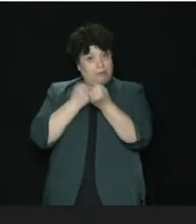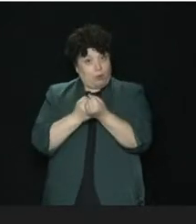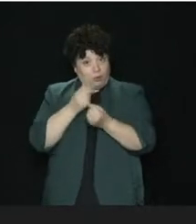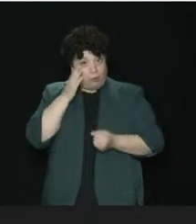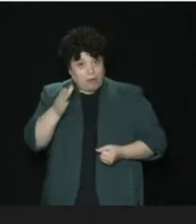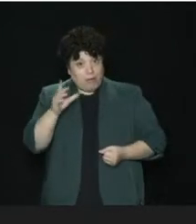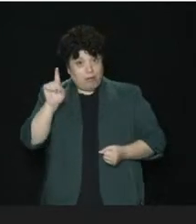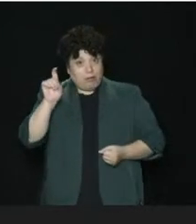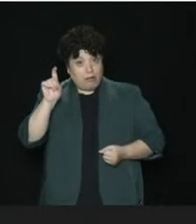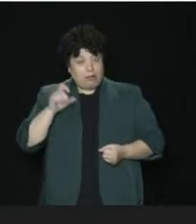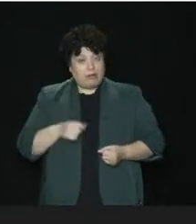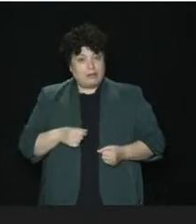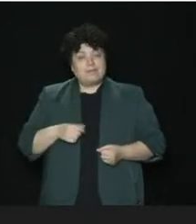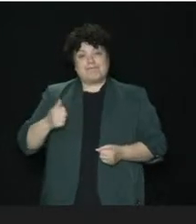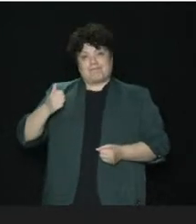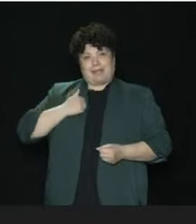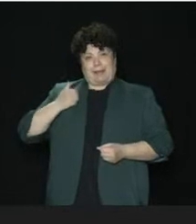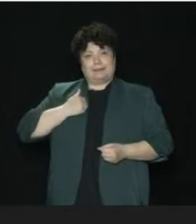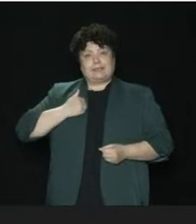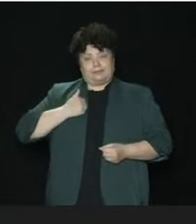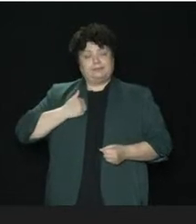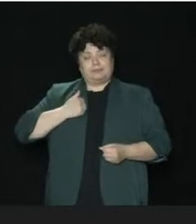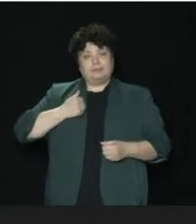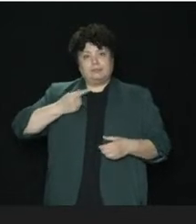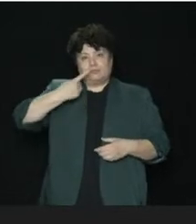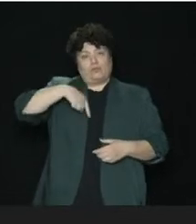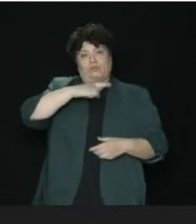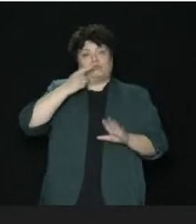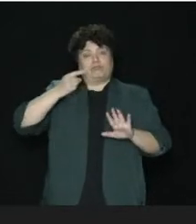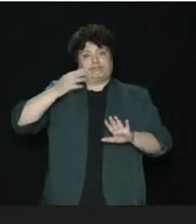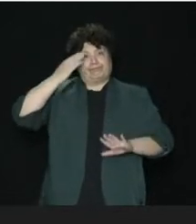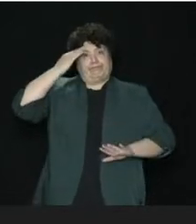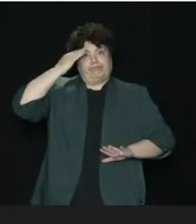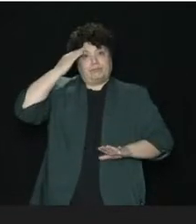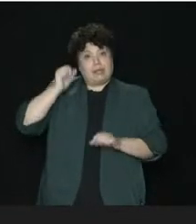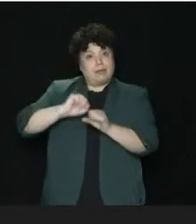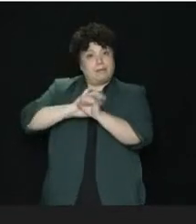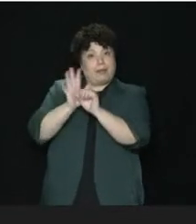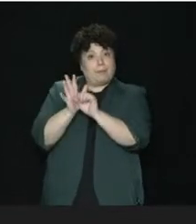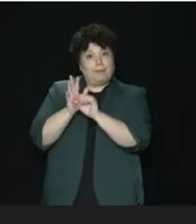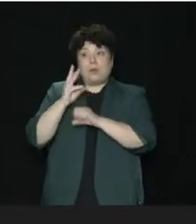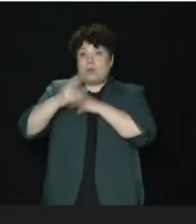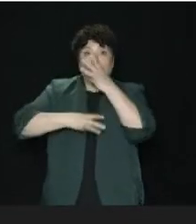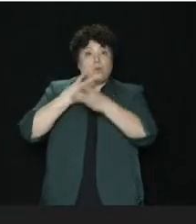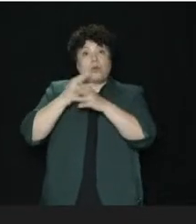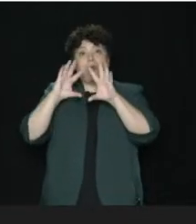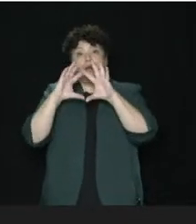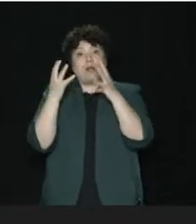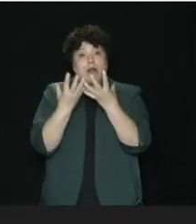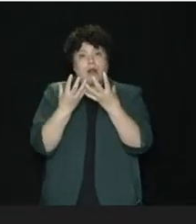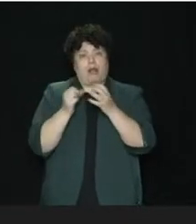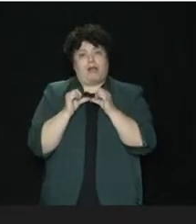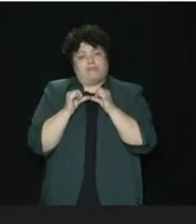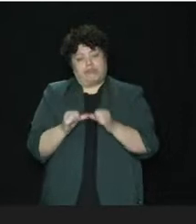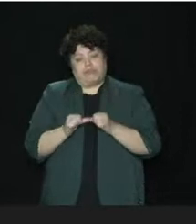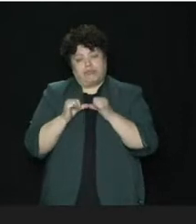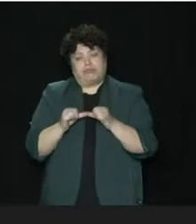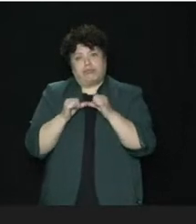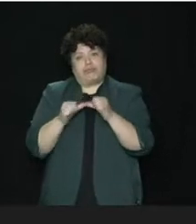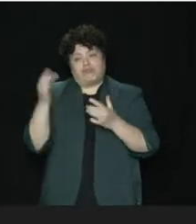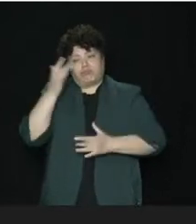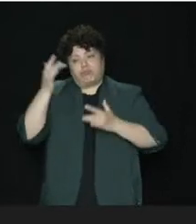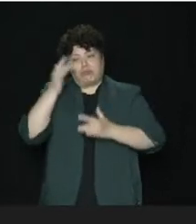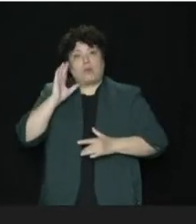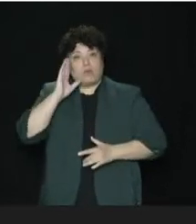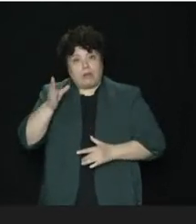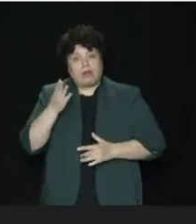well understands, Charlie, that this pandemic isn't over anywhere until it's over everywhere. And that's why